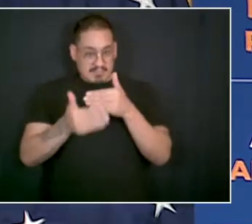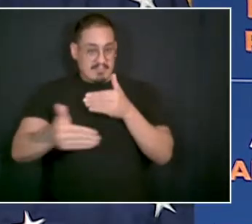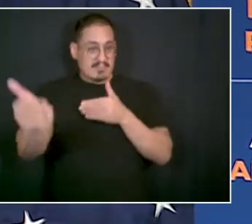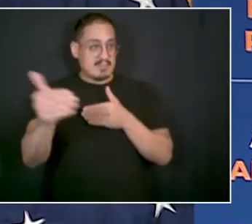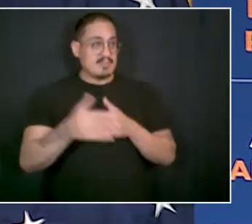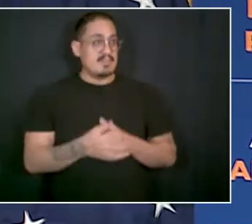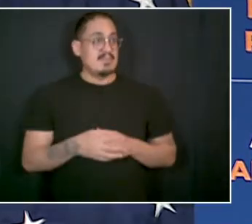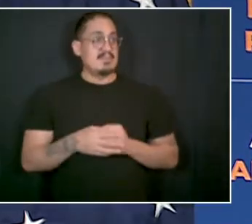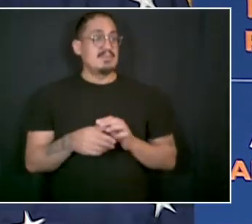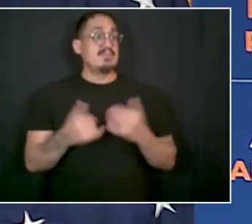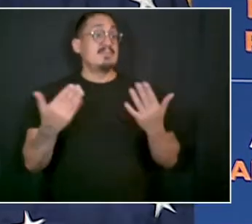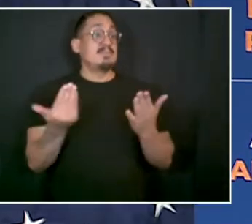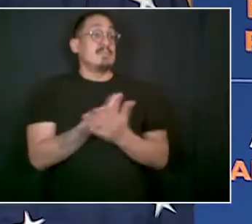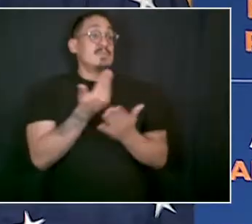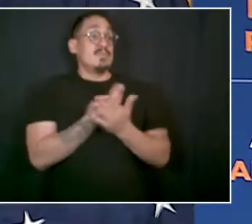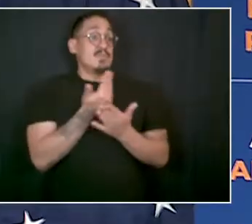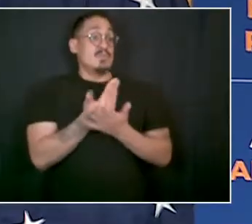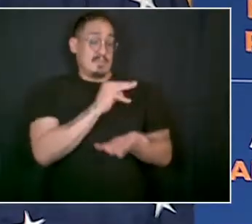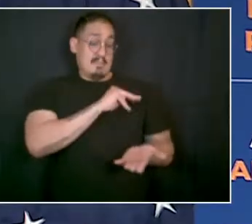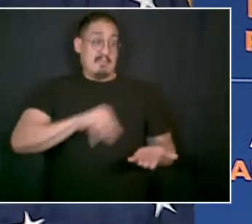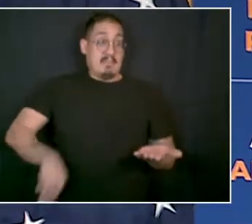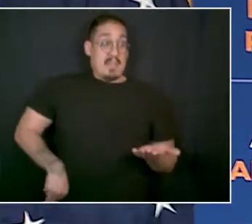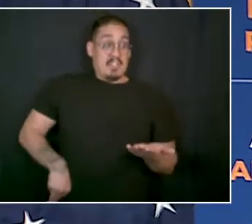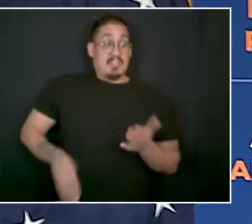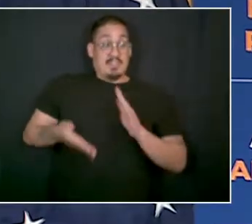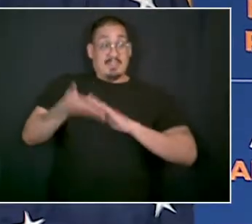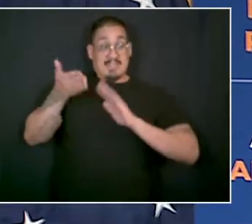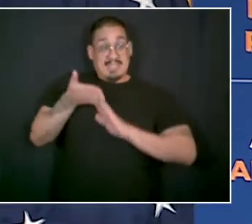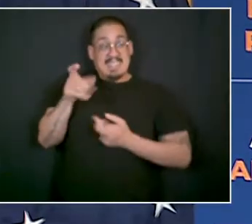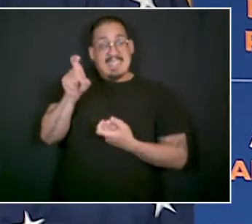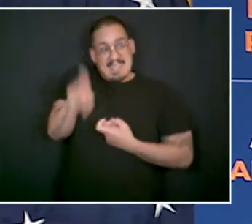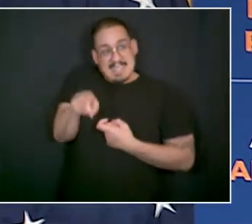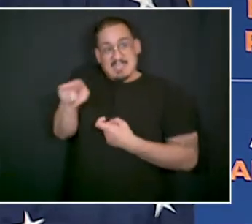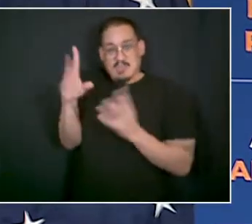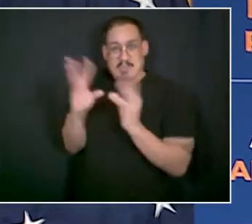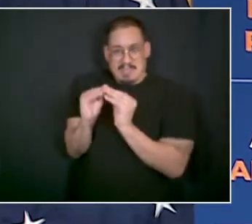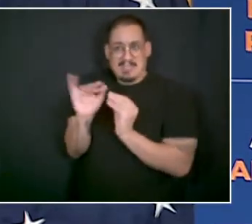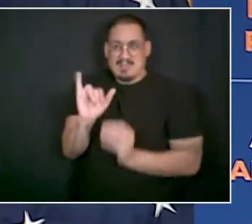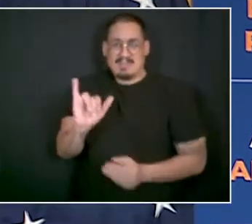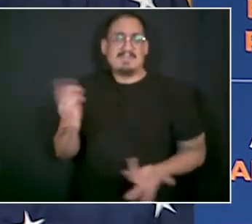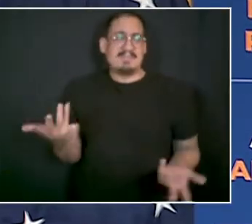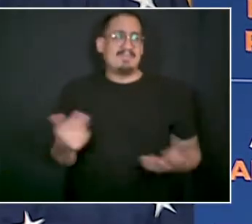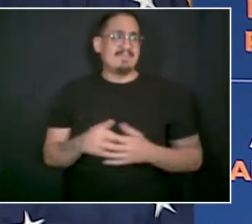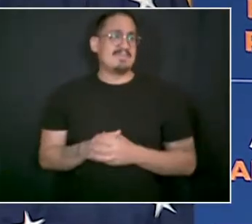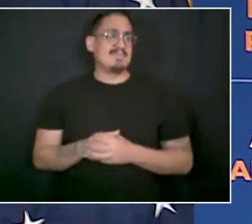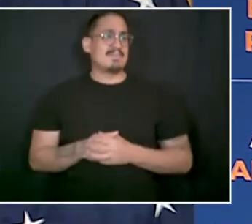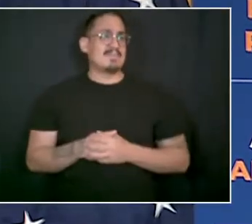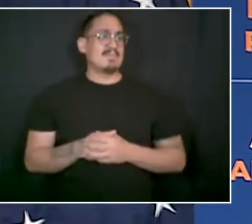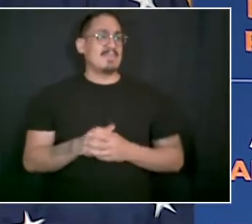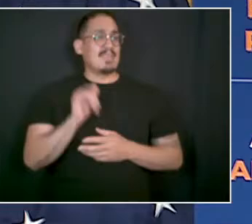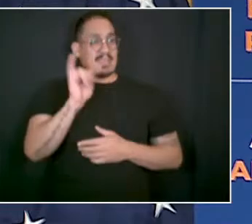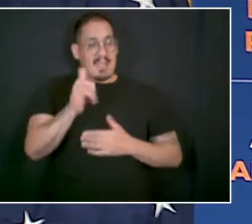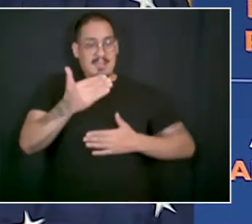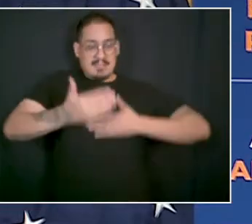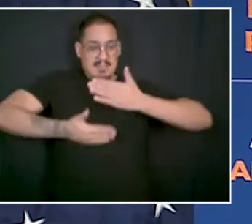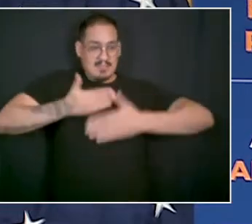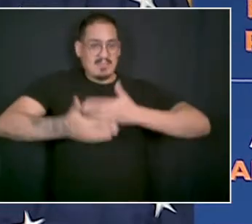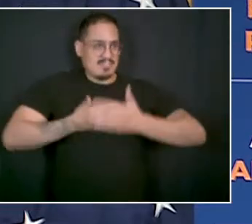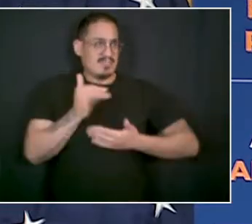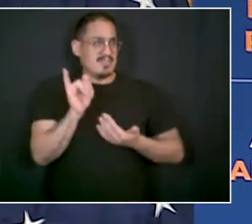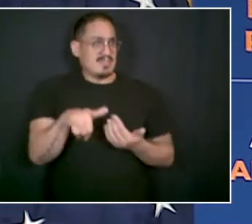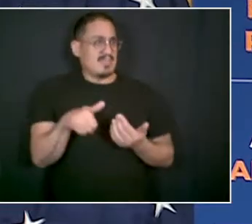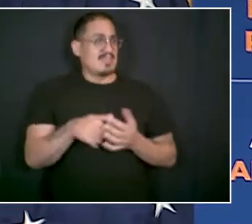in, he needs to be briefed. That is how it's done. The staff does not decide the flow of